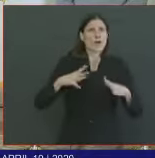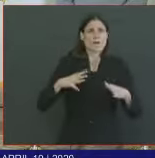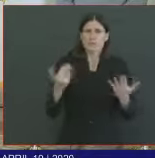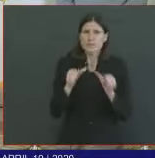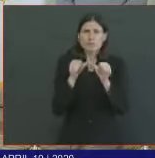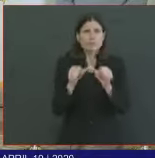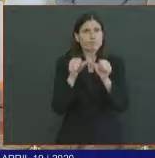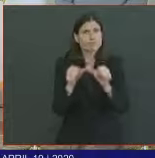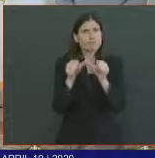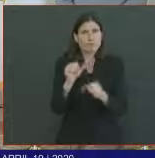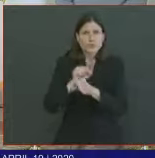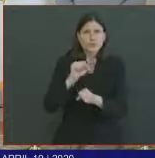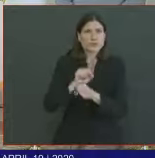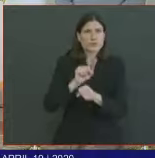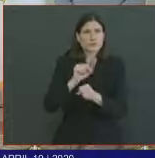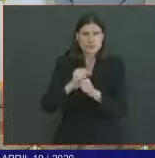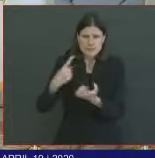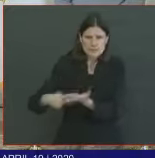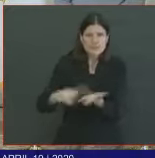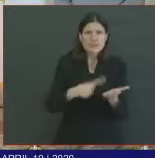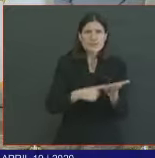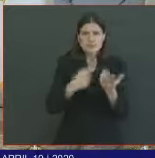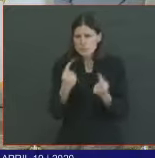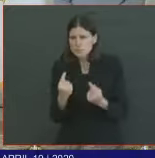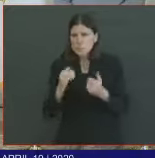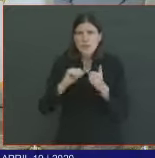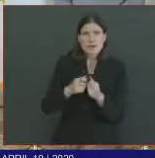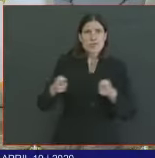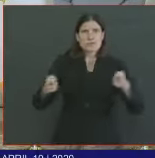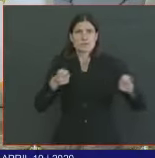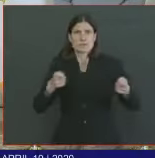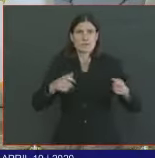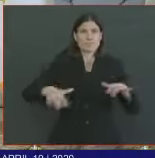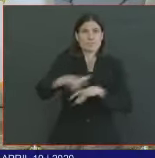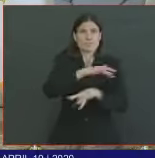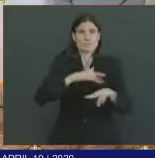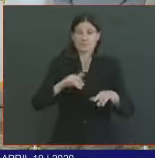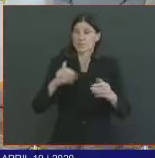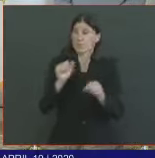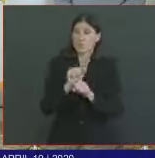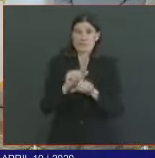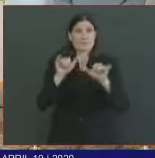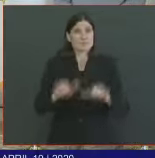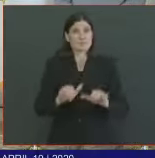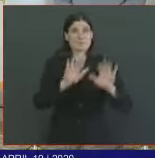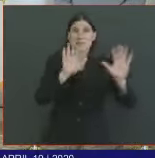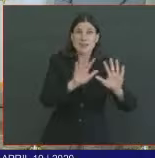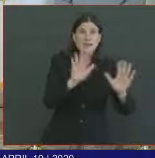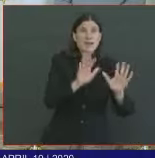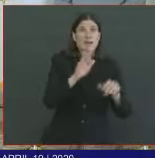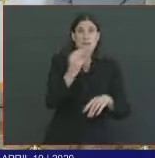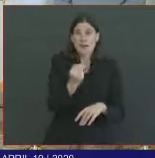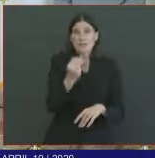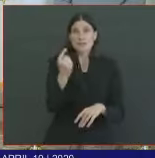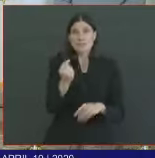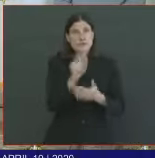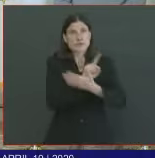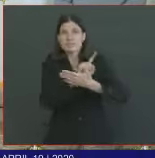all one big work day, but you're doing a great job. You're making me proud, and you're making Rhode Islanders proud,